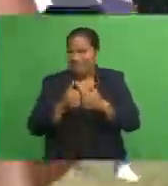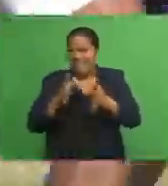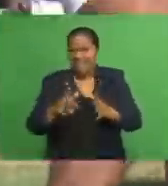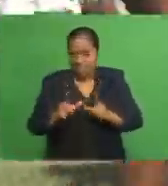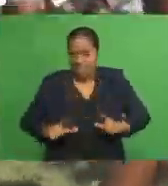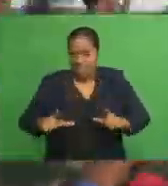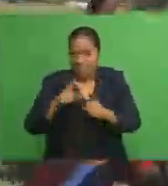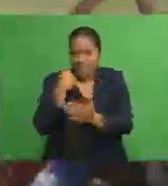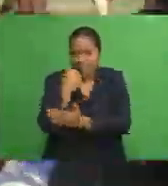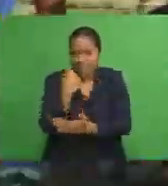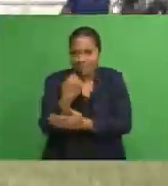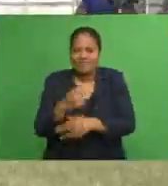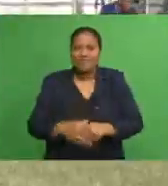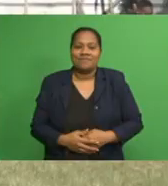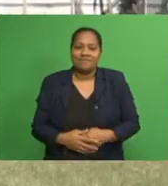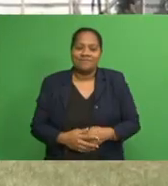season.